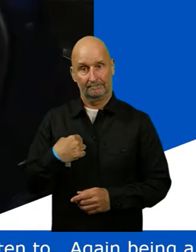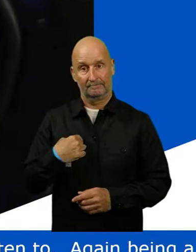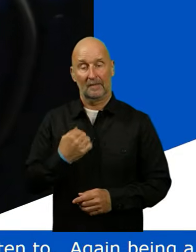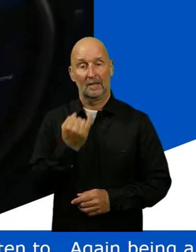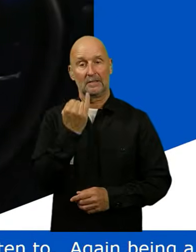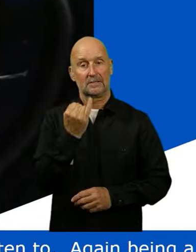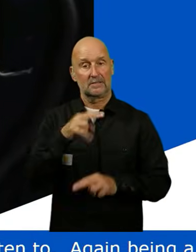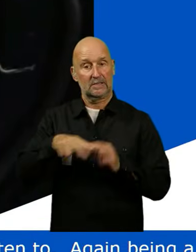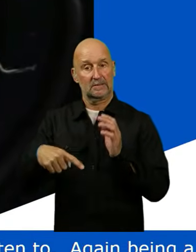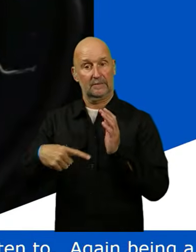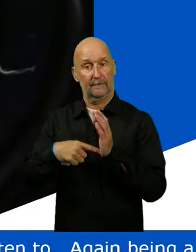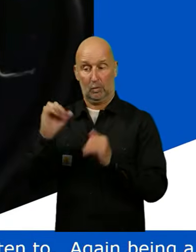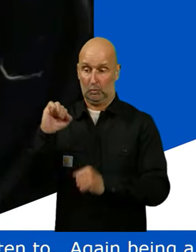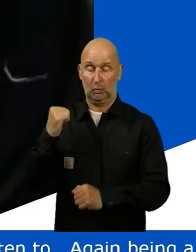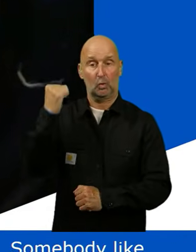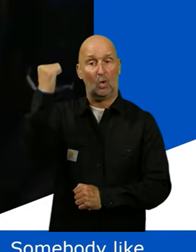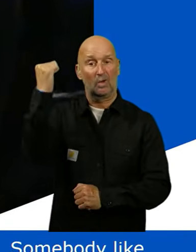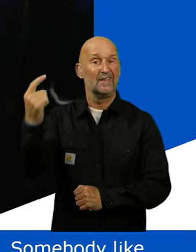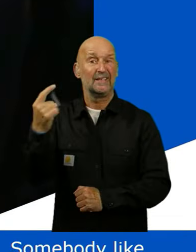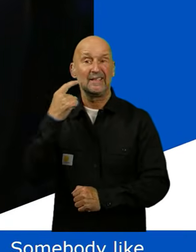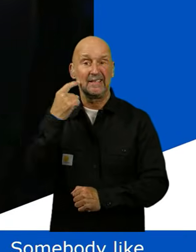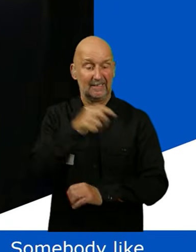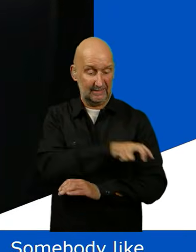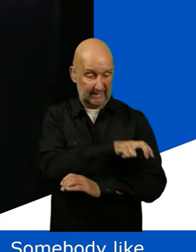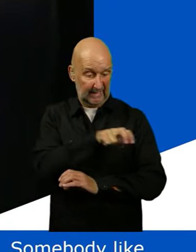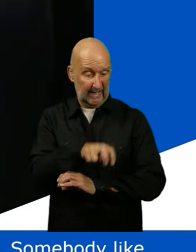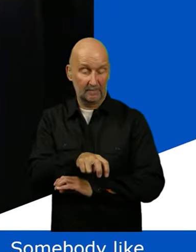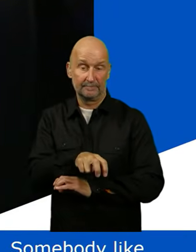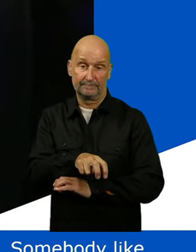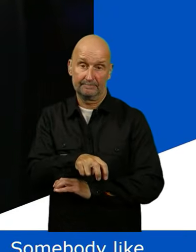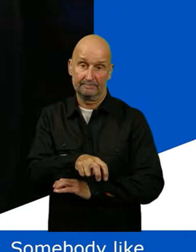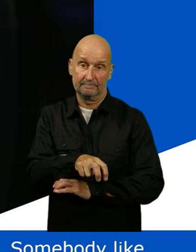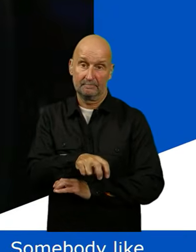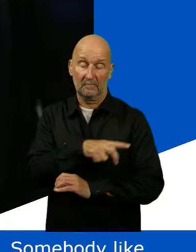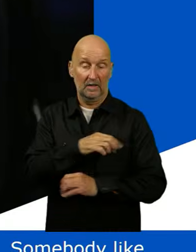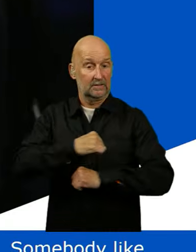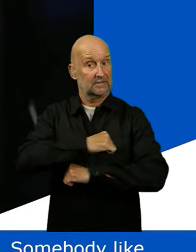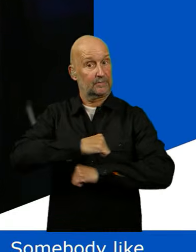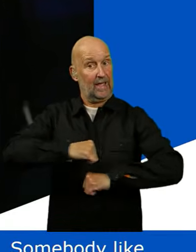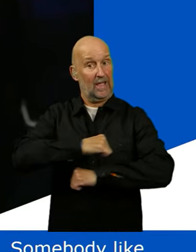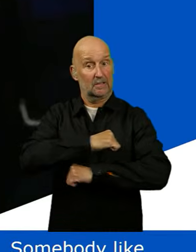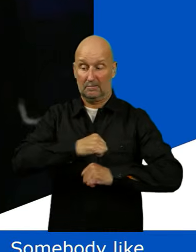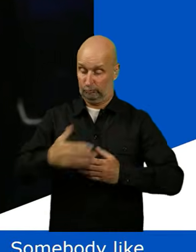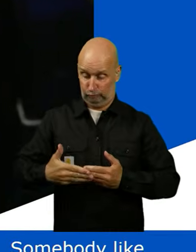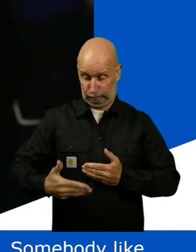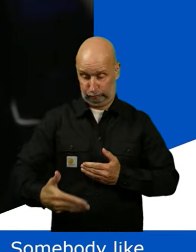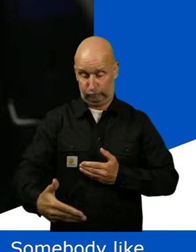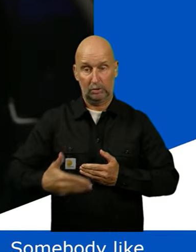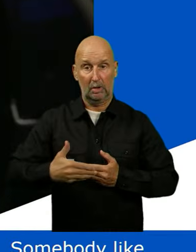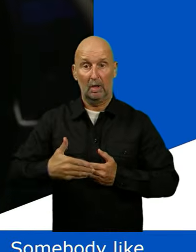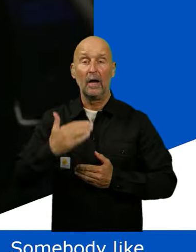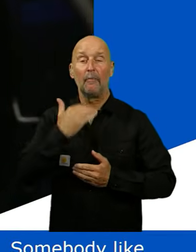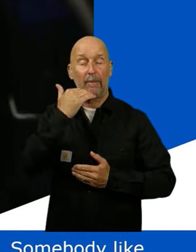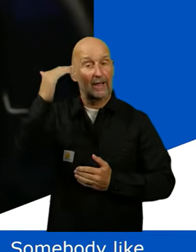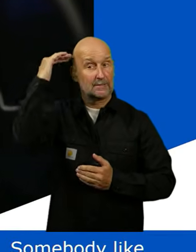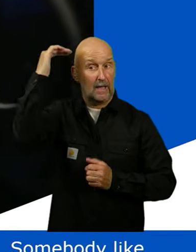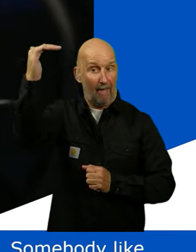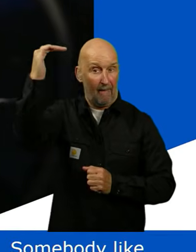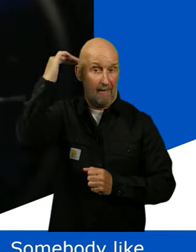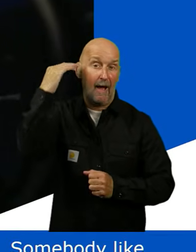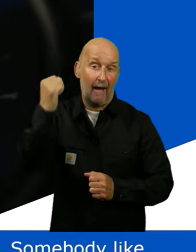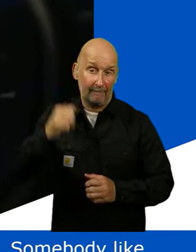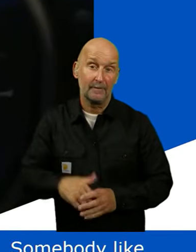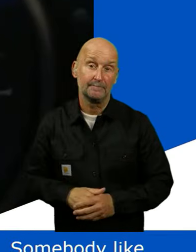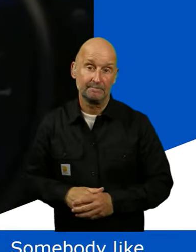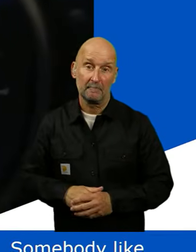6 foot tall, it's easy to step into, and there's lots and lots of space. There's lots of foot room, there's plenty of headroom here. As you can see,